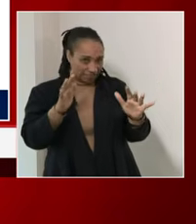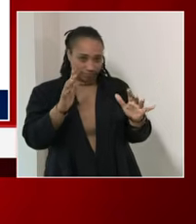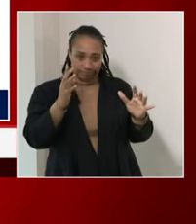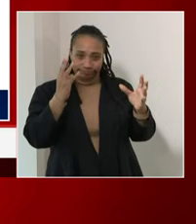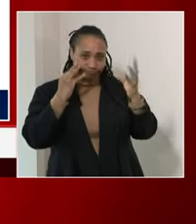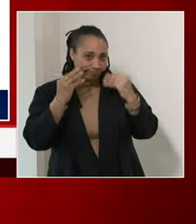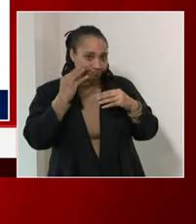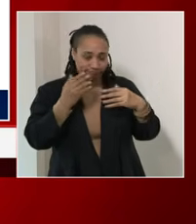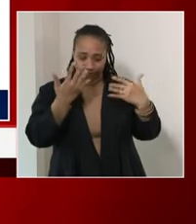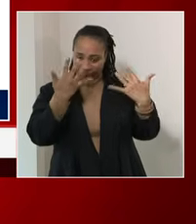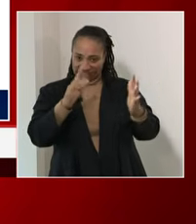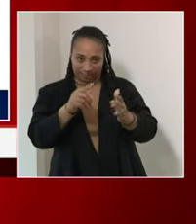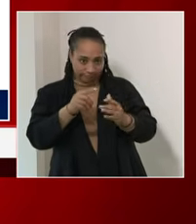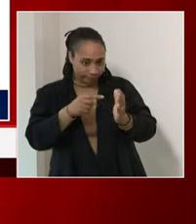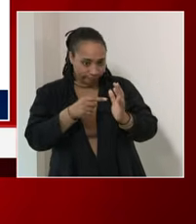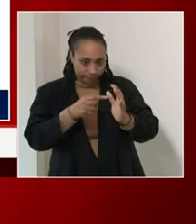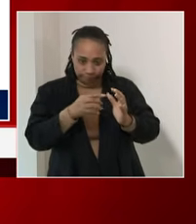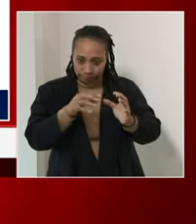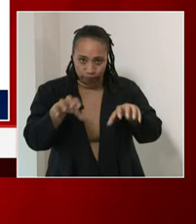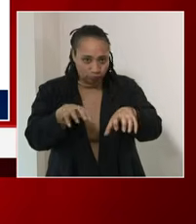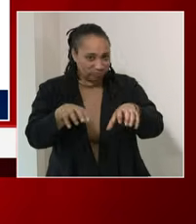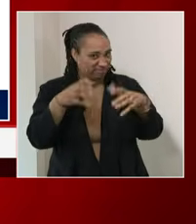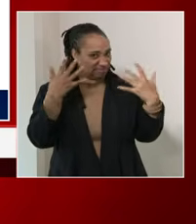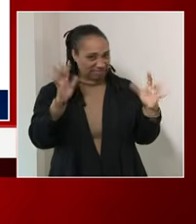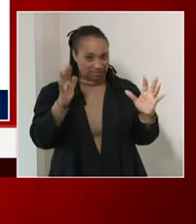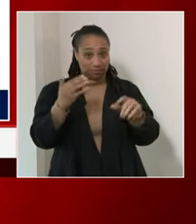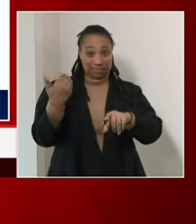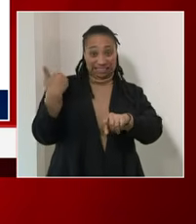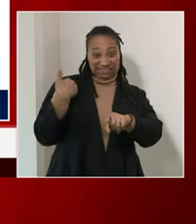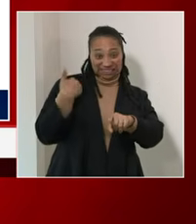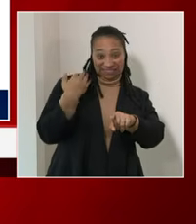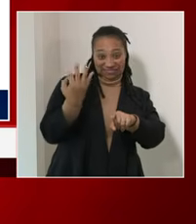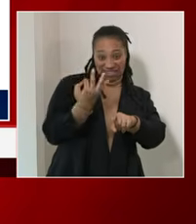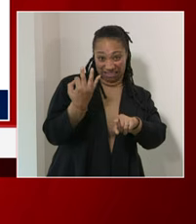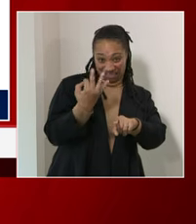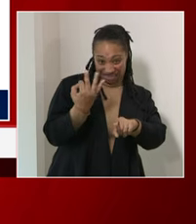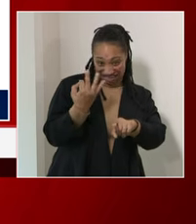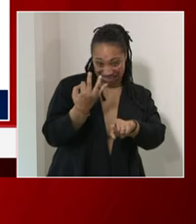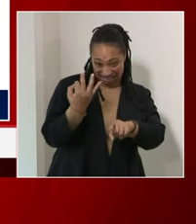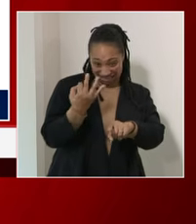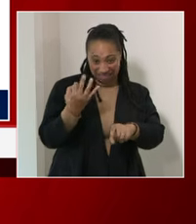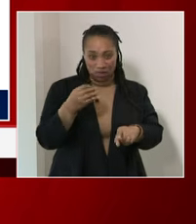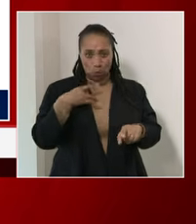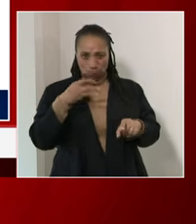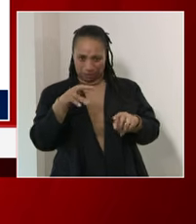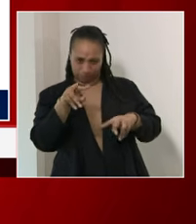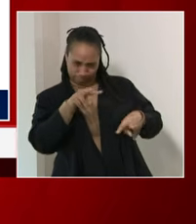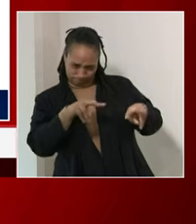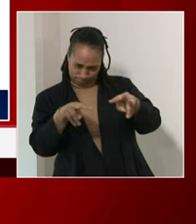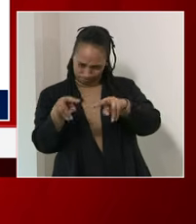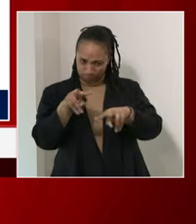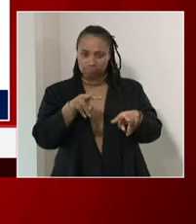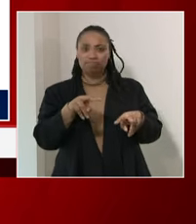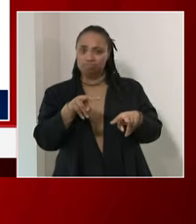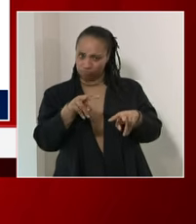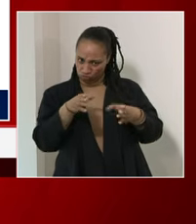on Friday, I think we had like over 100 such lanes that we were really concerned about. And I think over